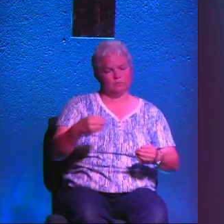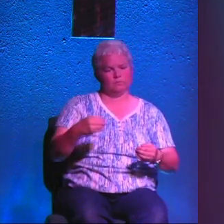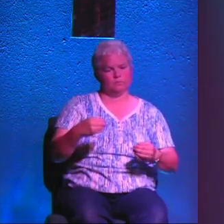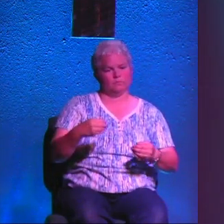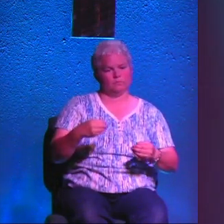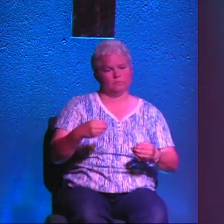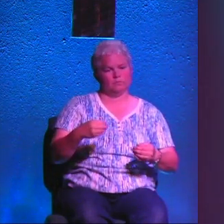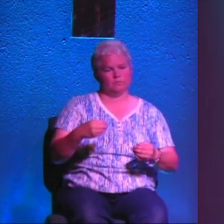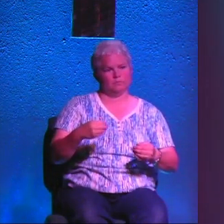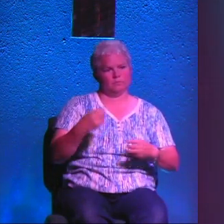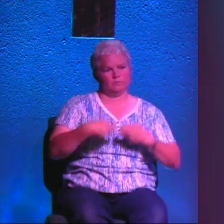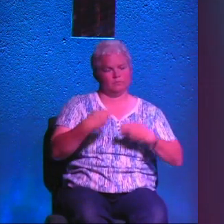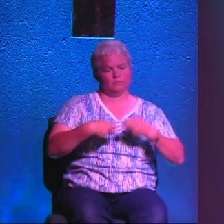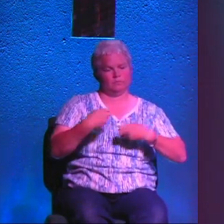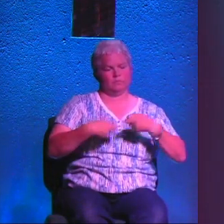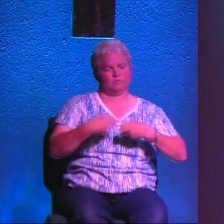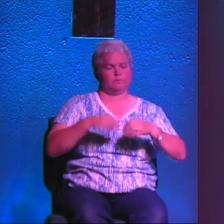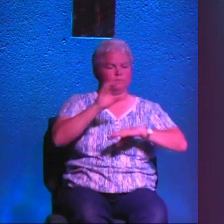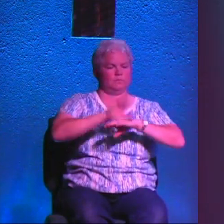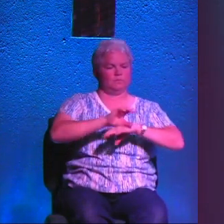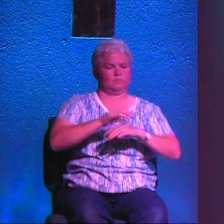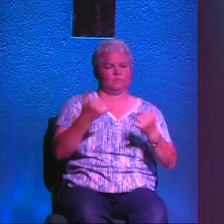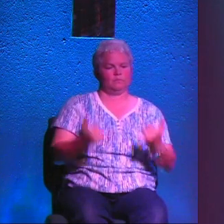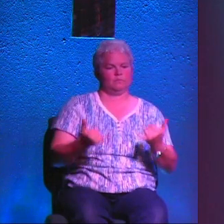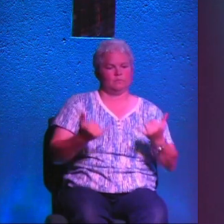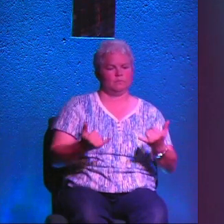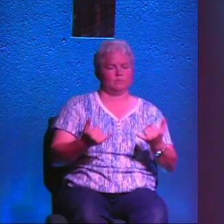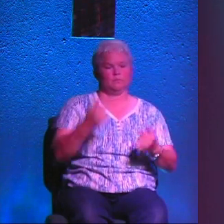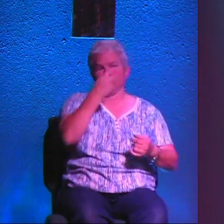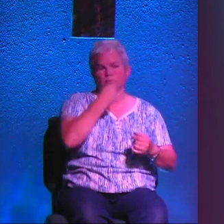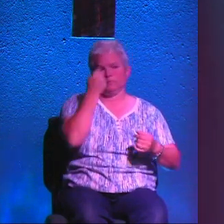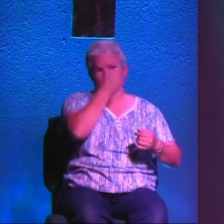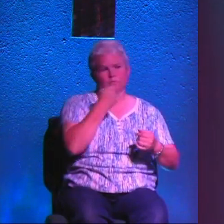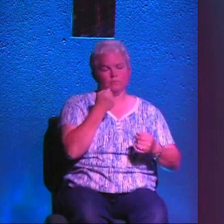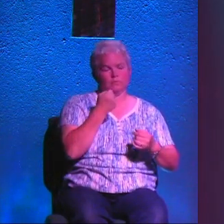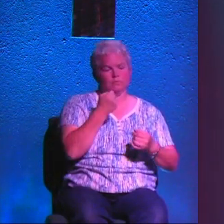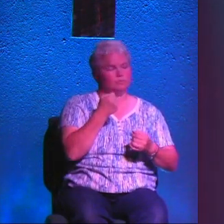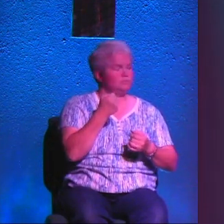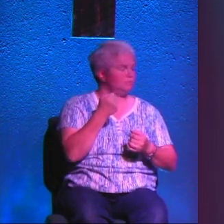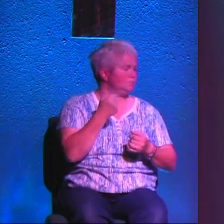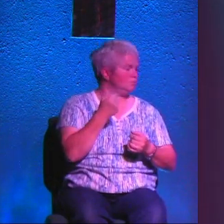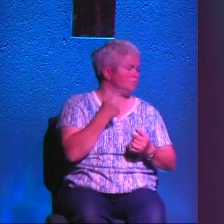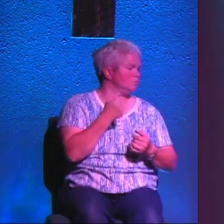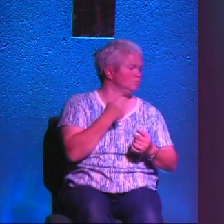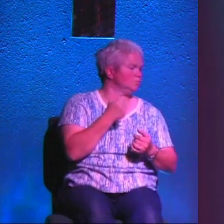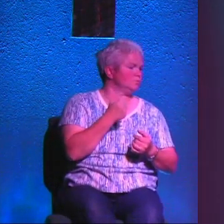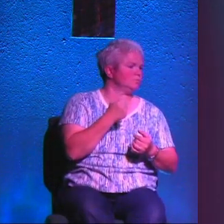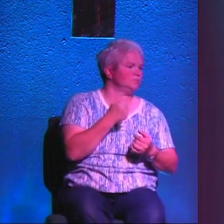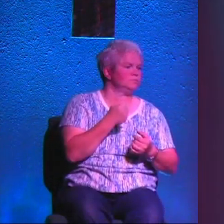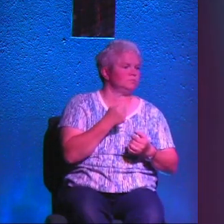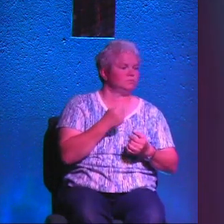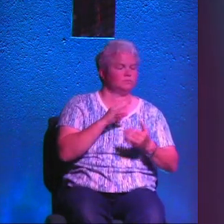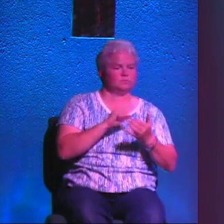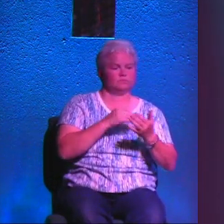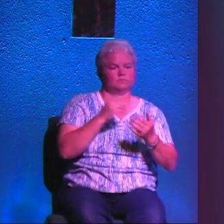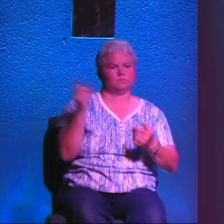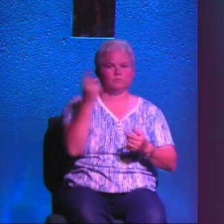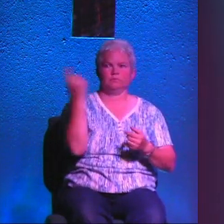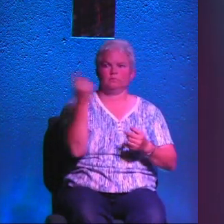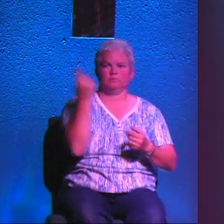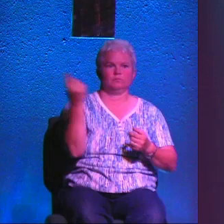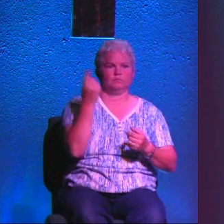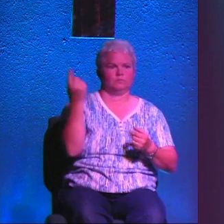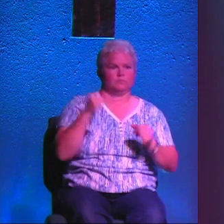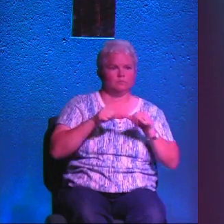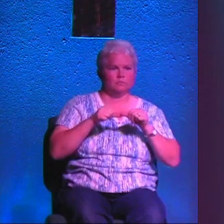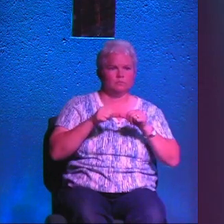the same issues that the church today is facing. So it's been there all along, right? It's always been there,